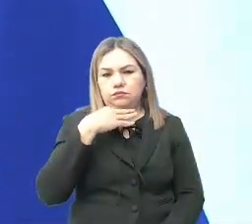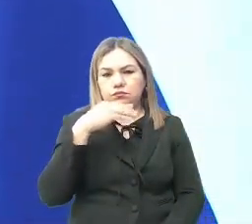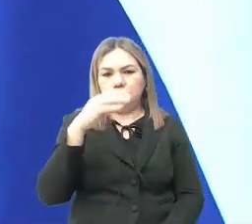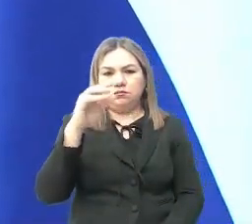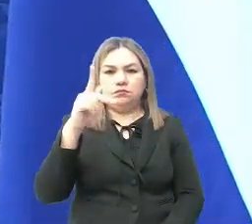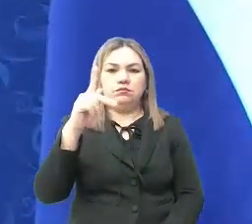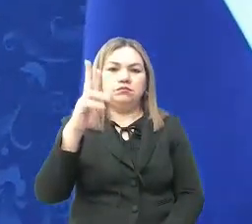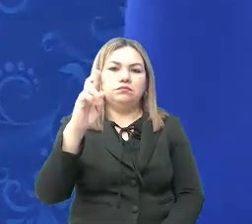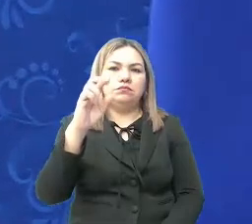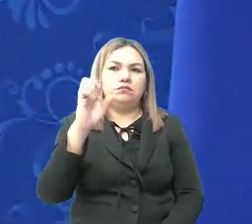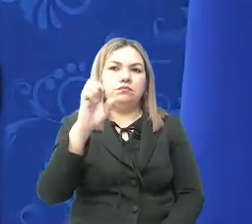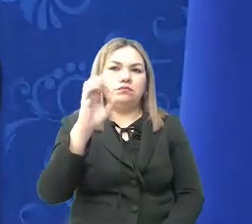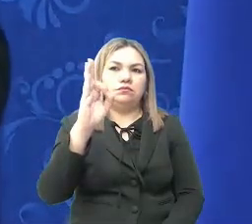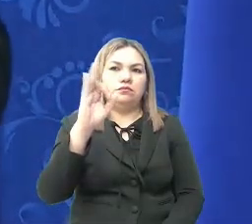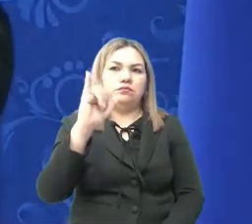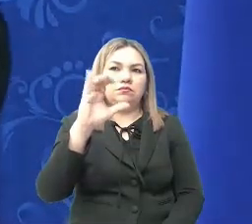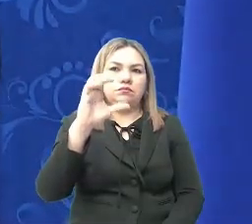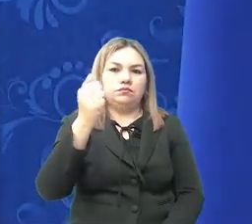There are preachers.